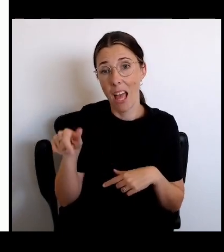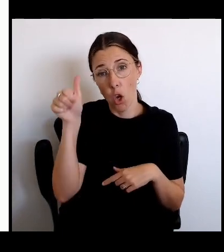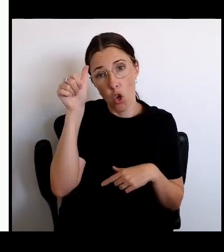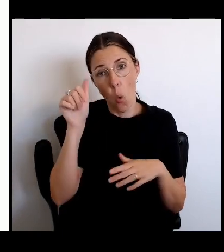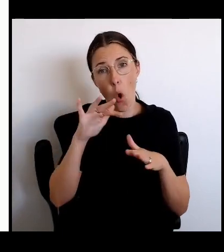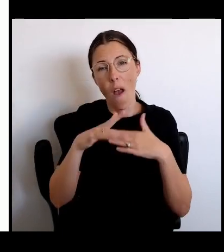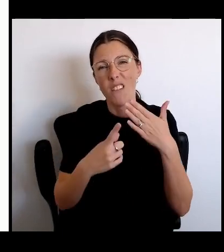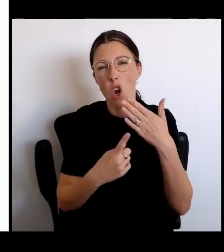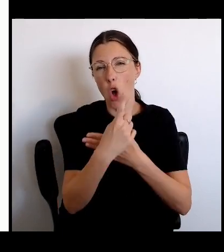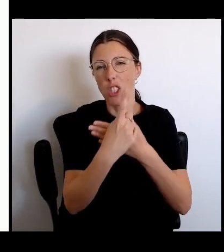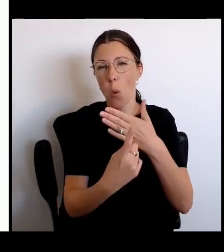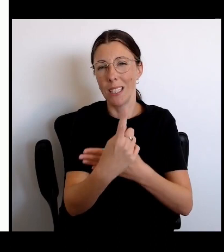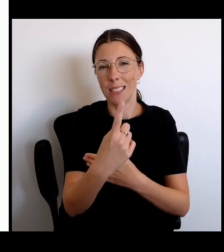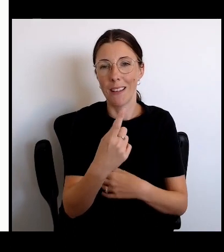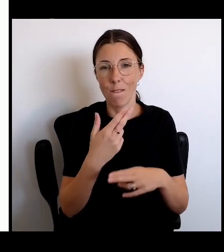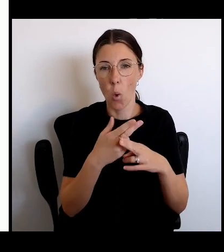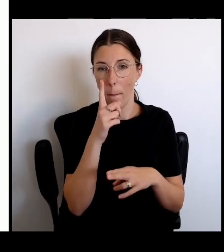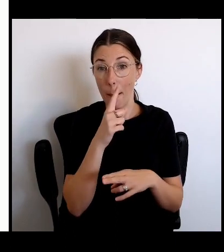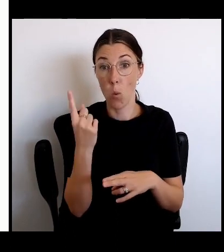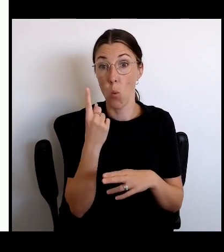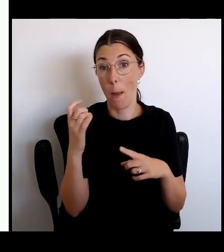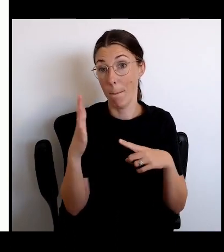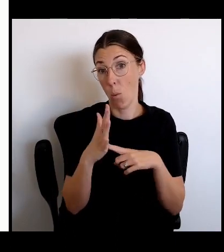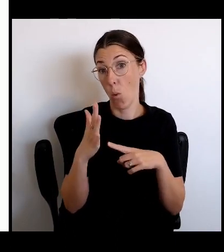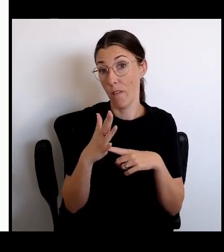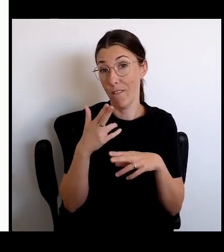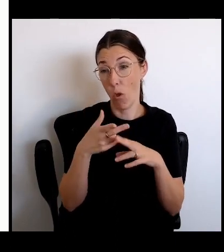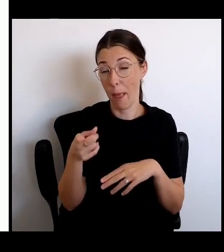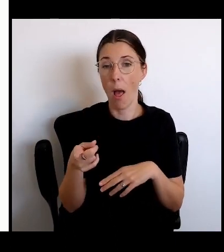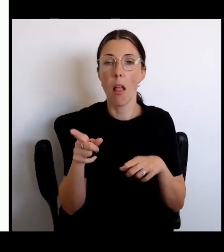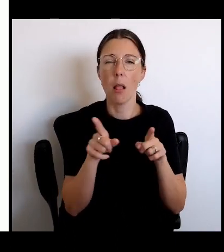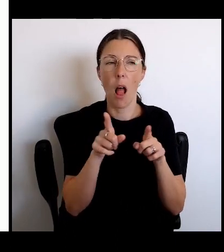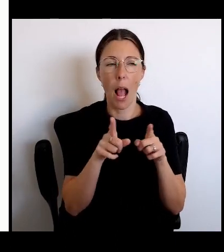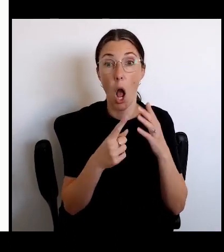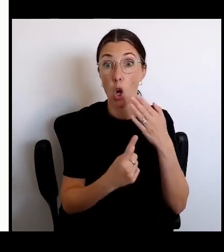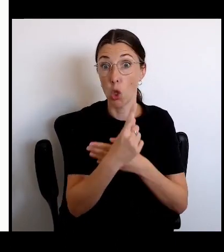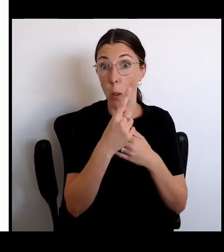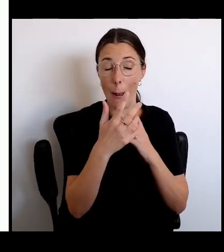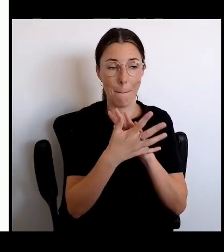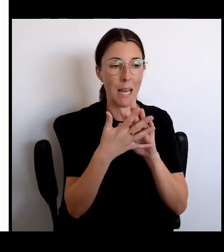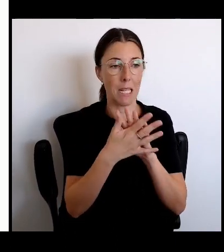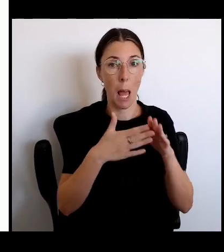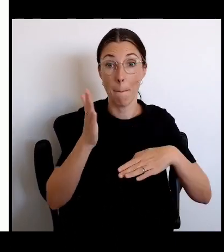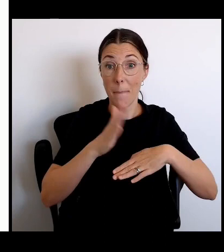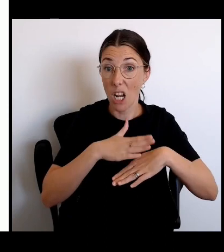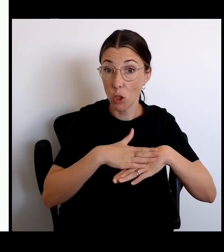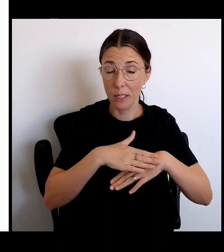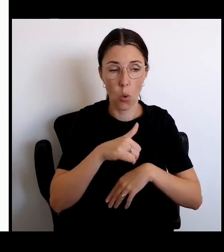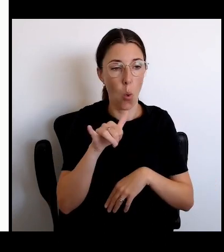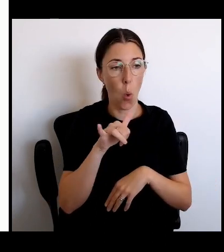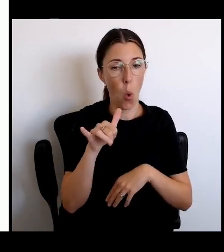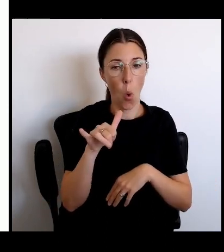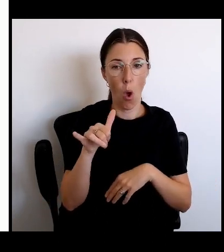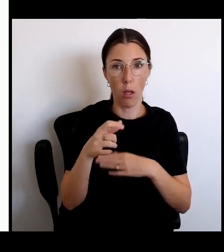amongst the people who matter to them. A consequence either being a punishment, a consequence at school being